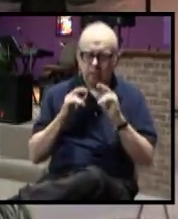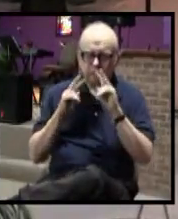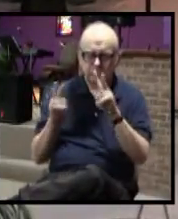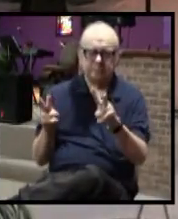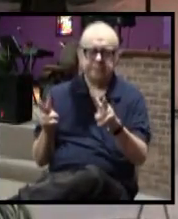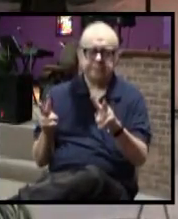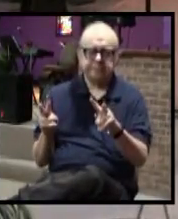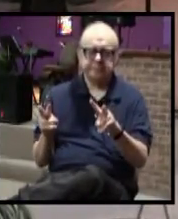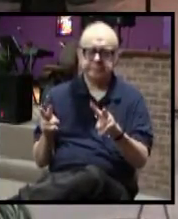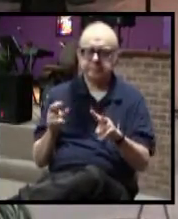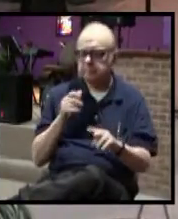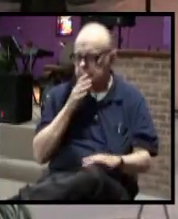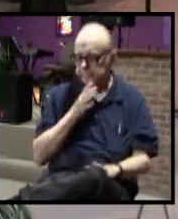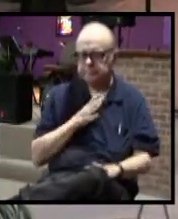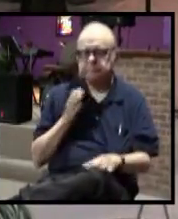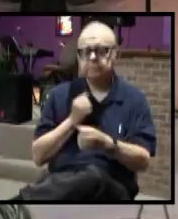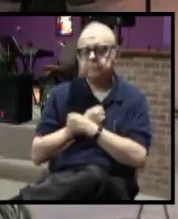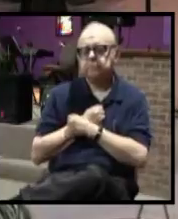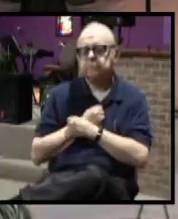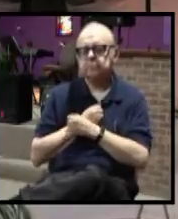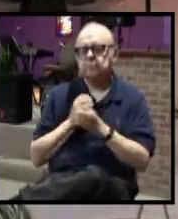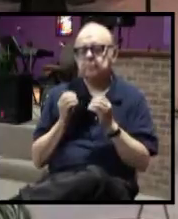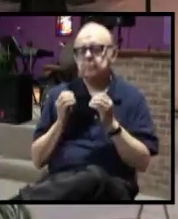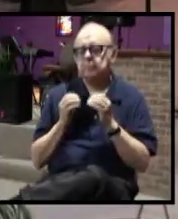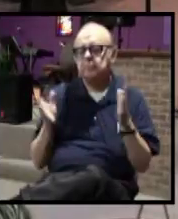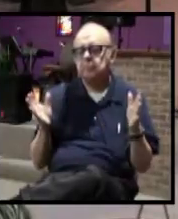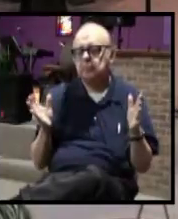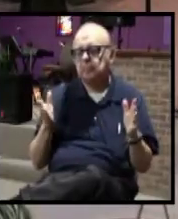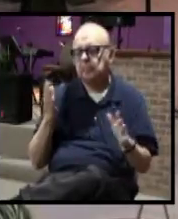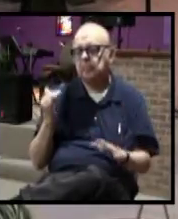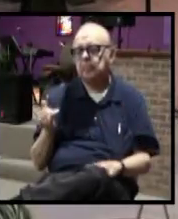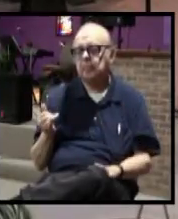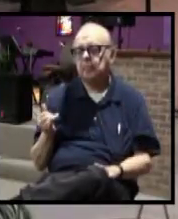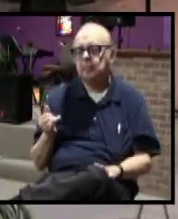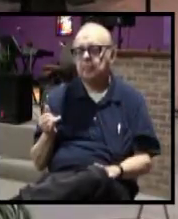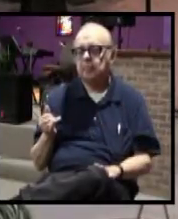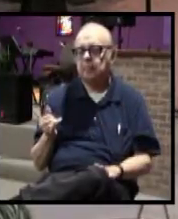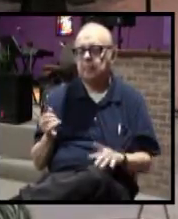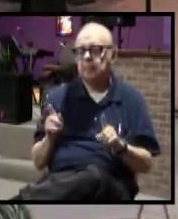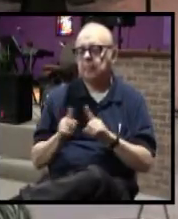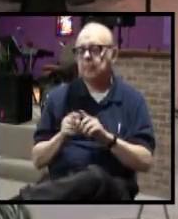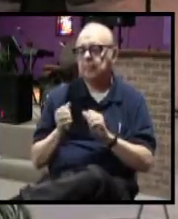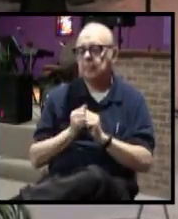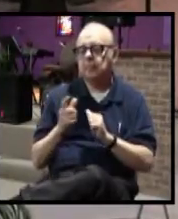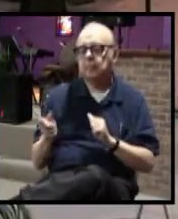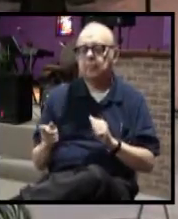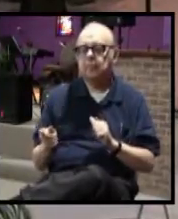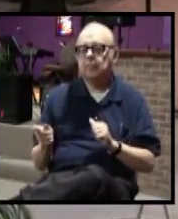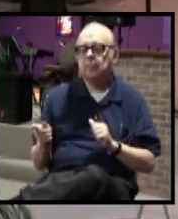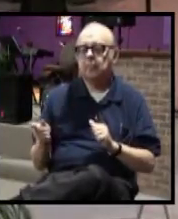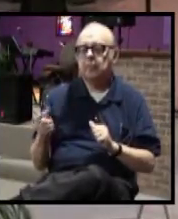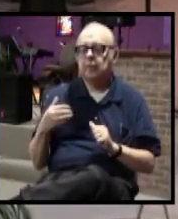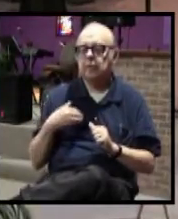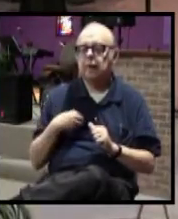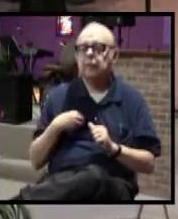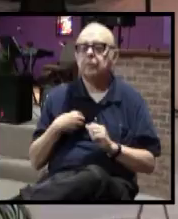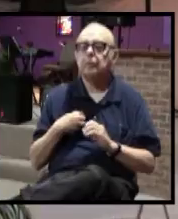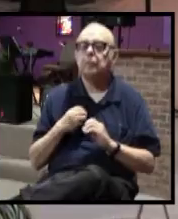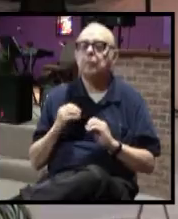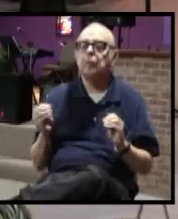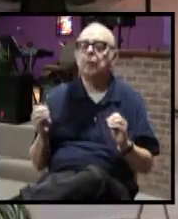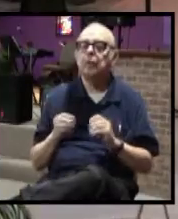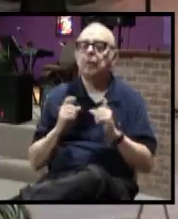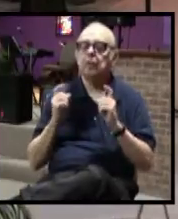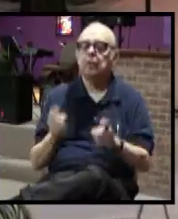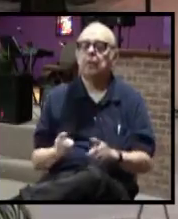says, now look here. She loves me a whole lot because according to you, she's got more